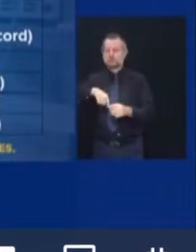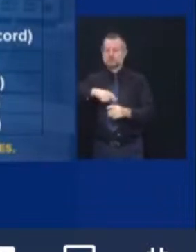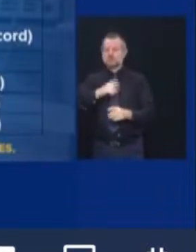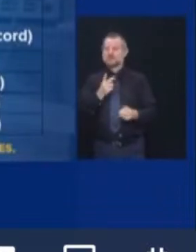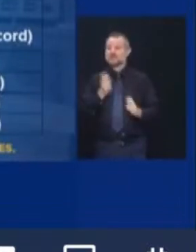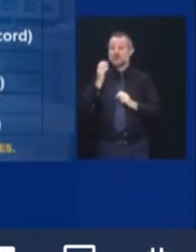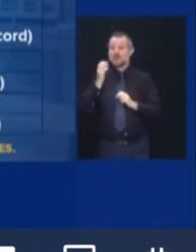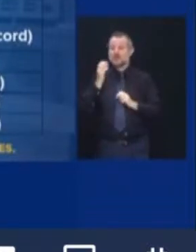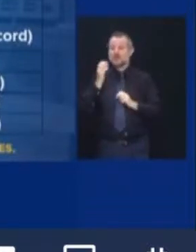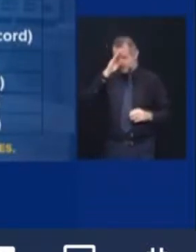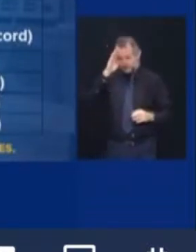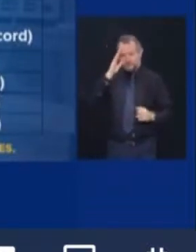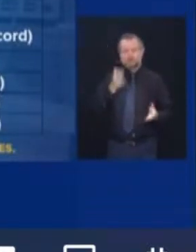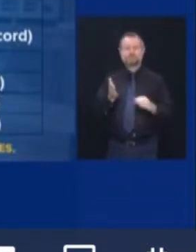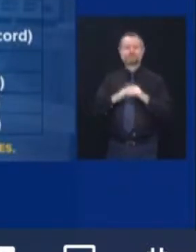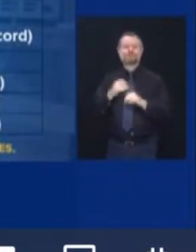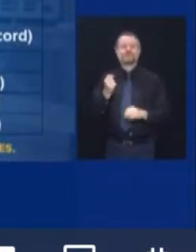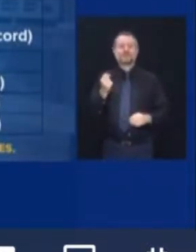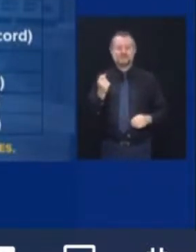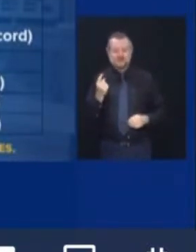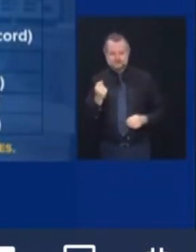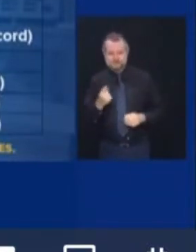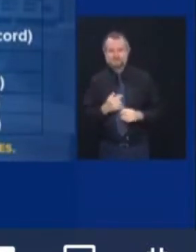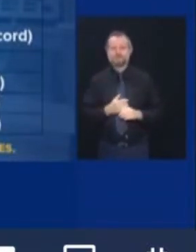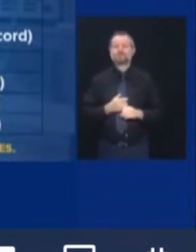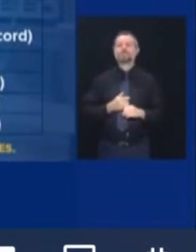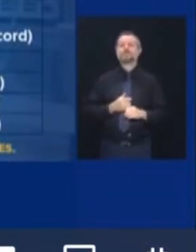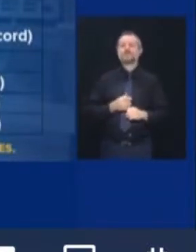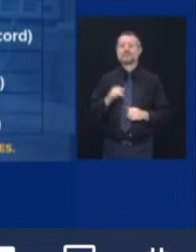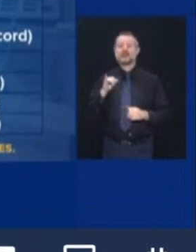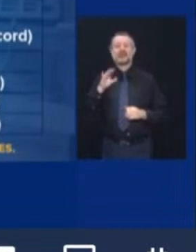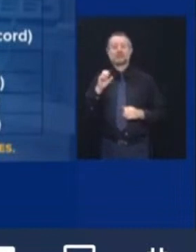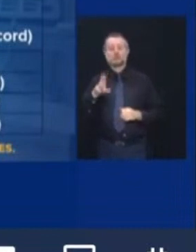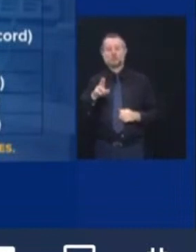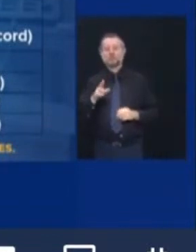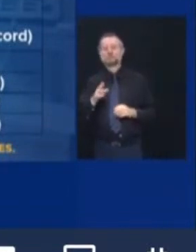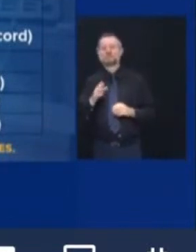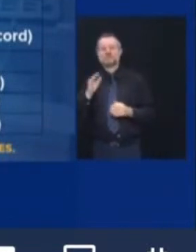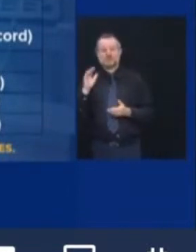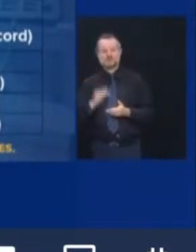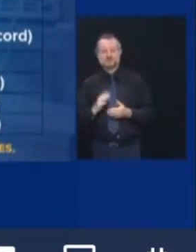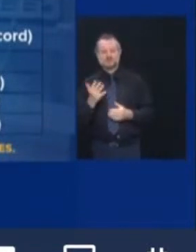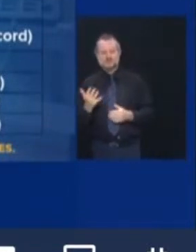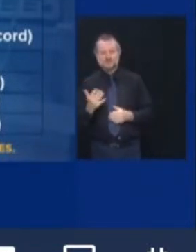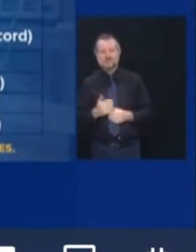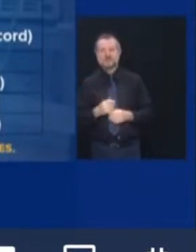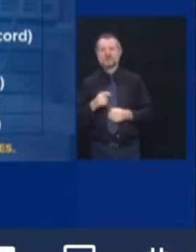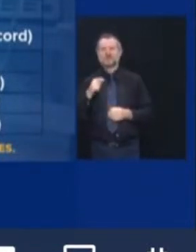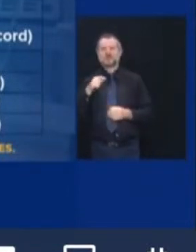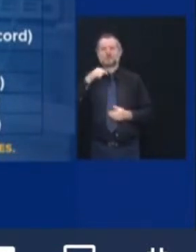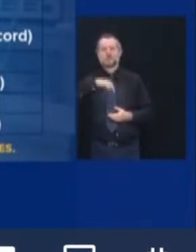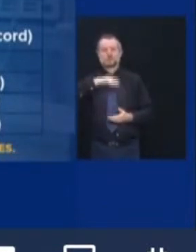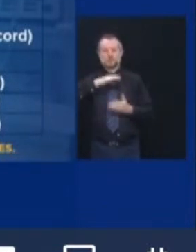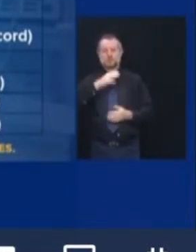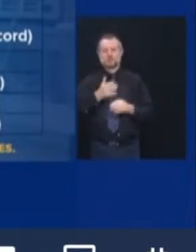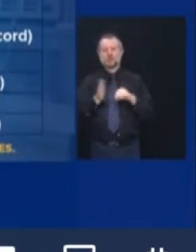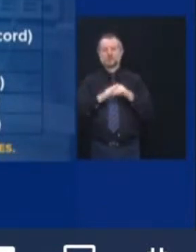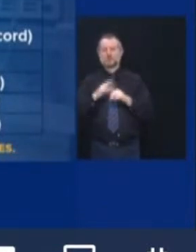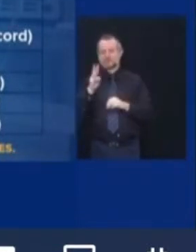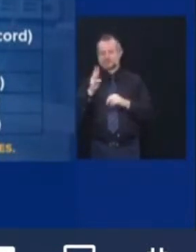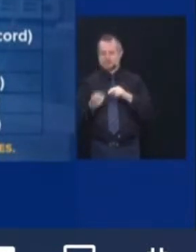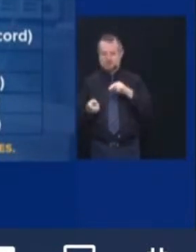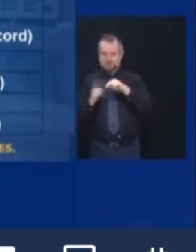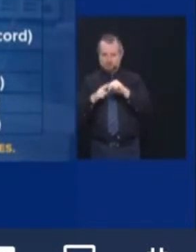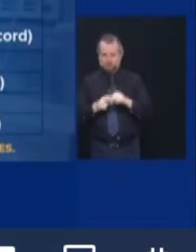11. Discharges are actually down. Statewide ICU down 5. Statewide intubations up 6. And we lost 9